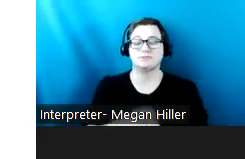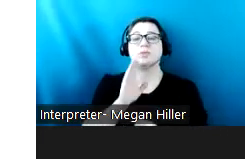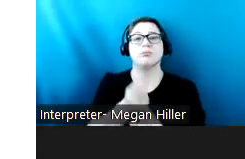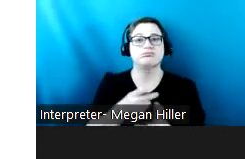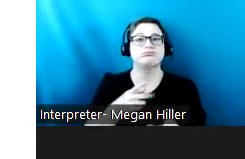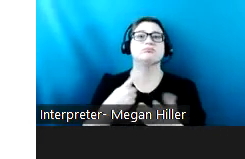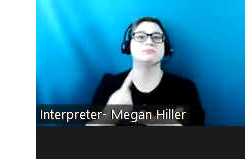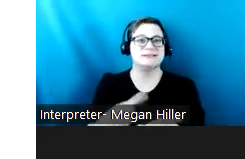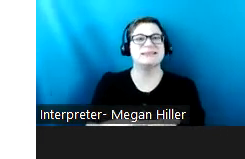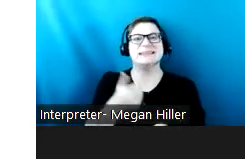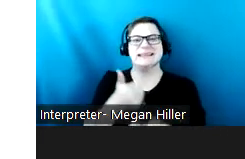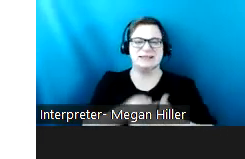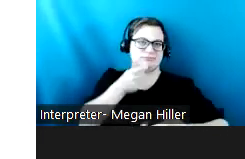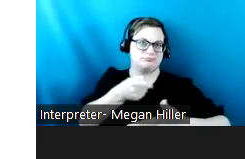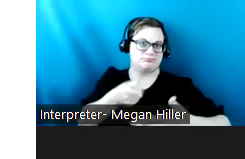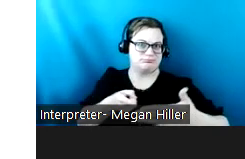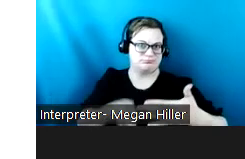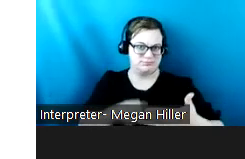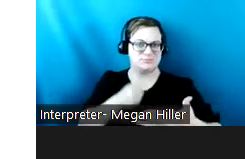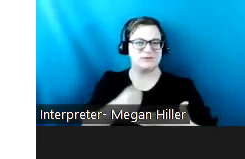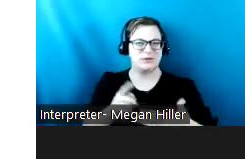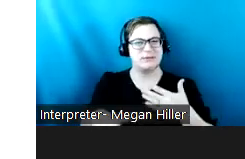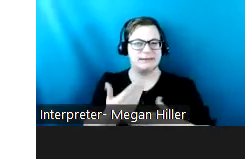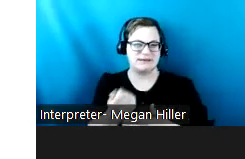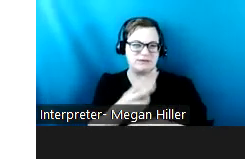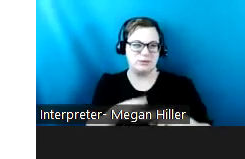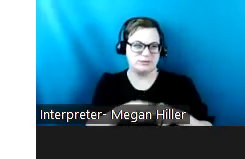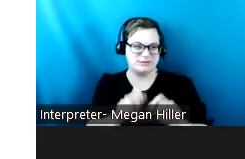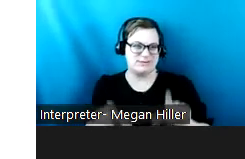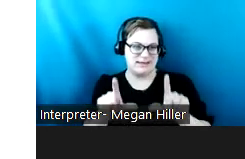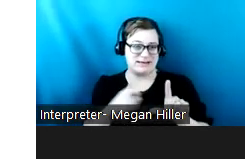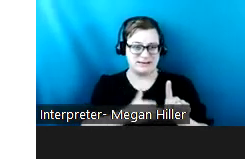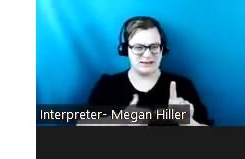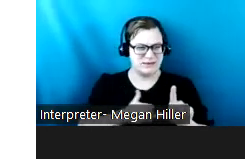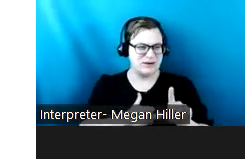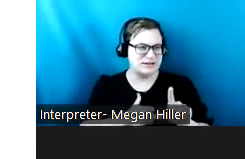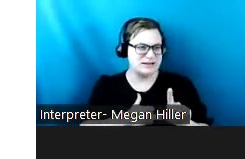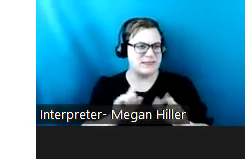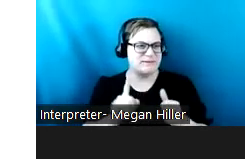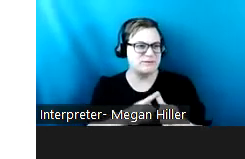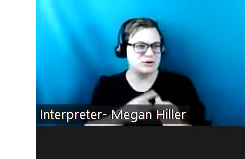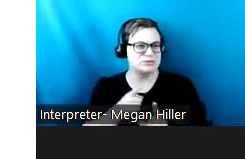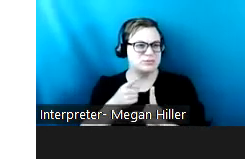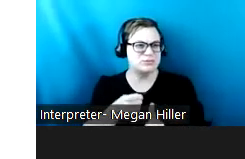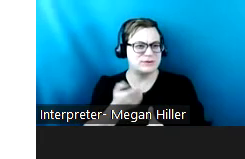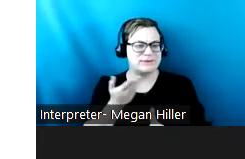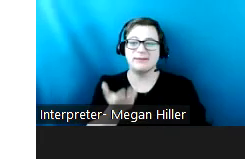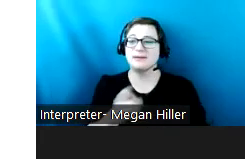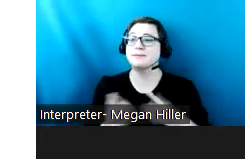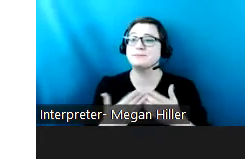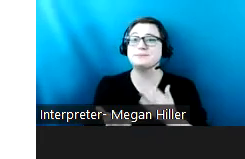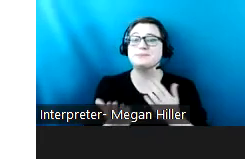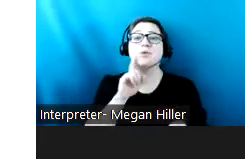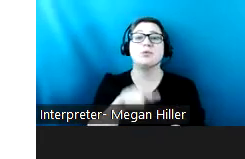these bullet points in the next couple slides. And I apologize, I skipped the first bullet point there. You'll notice from